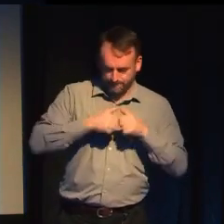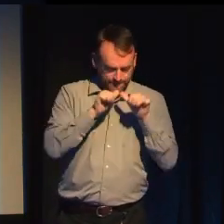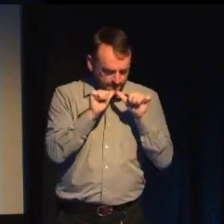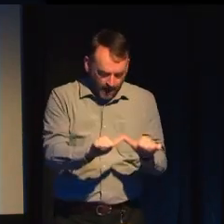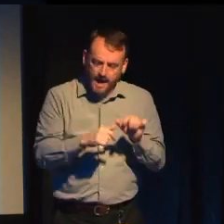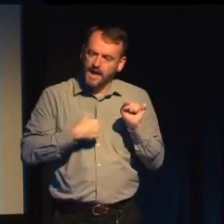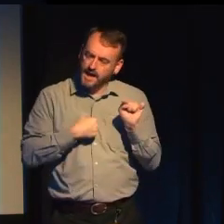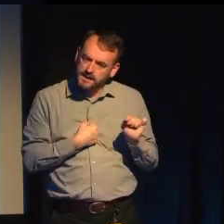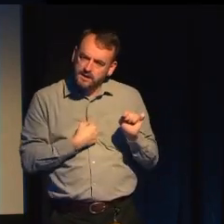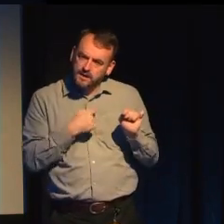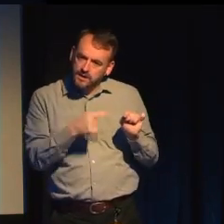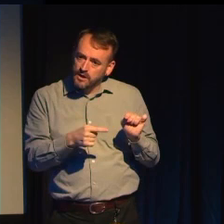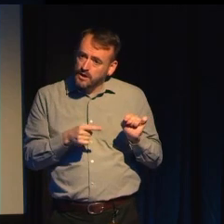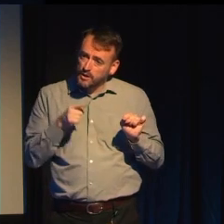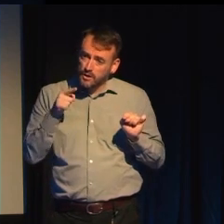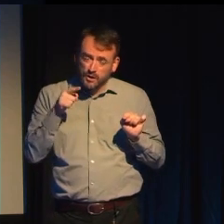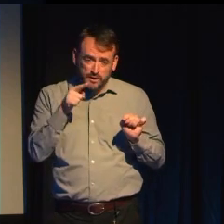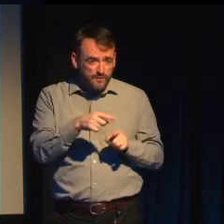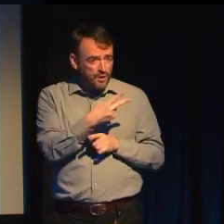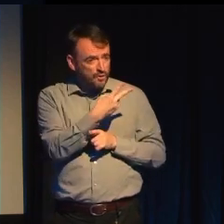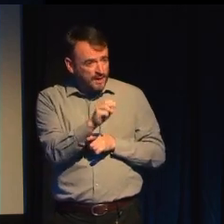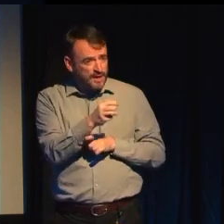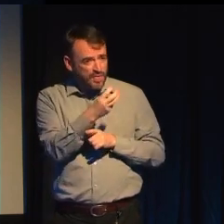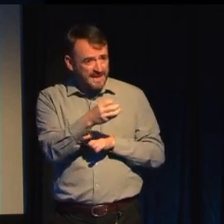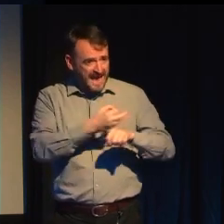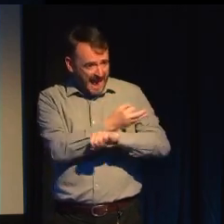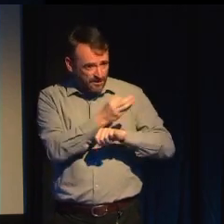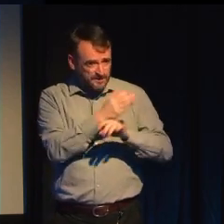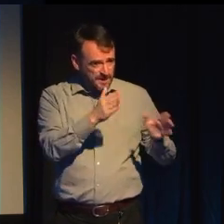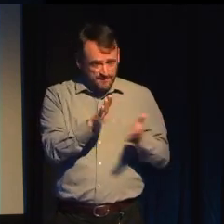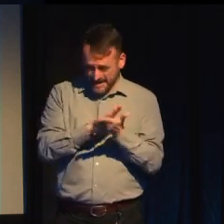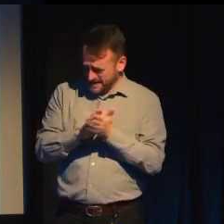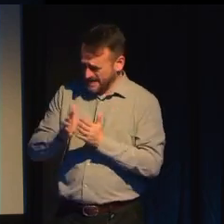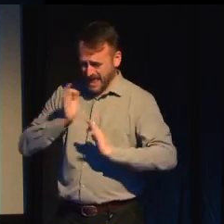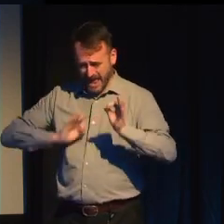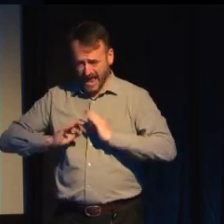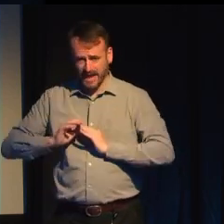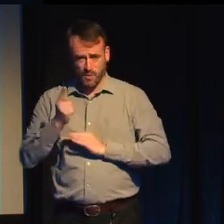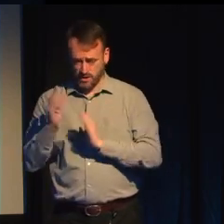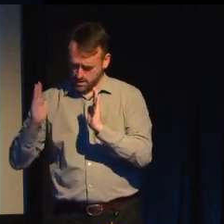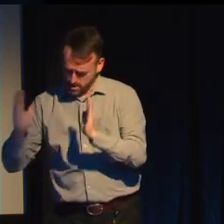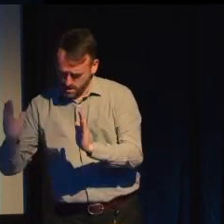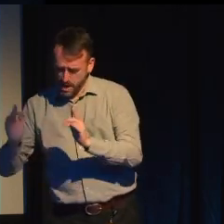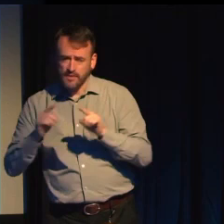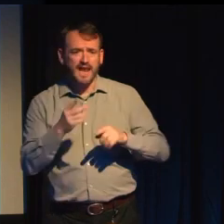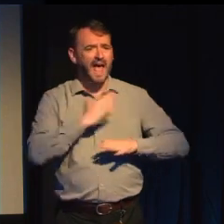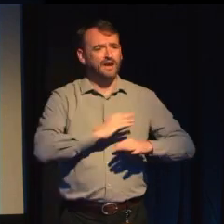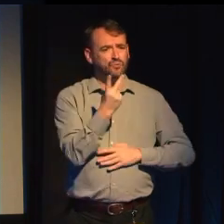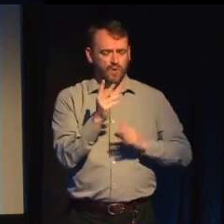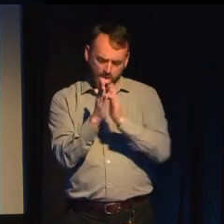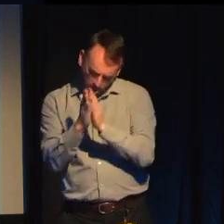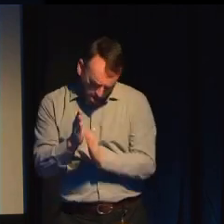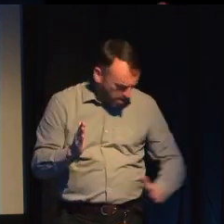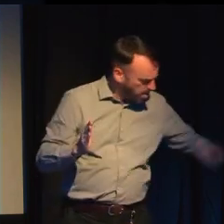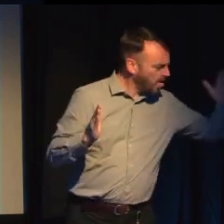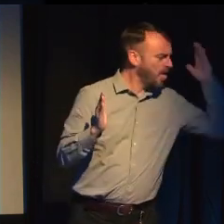have 20, 30 hours, then what you tend to have is an Act 1, an enormous great Act 2 that goes on forever, and then just an end. And